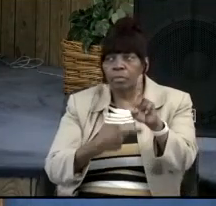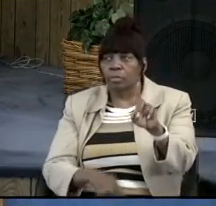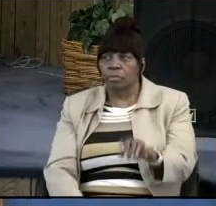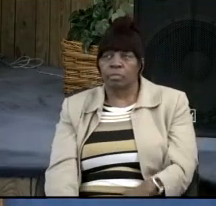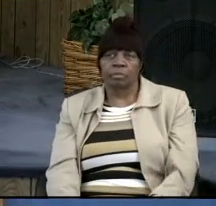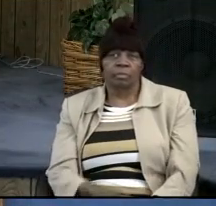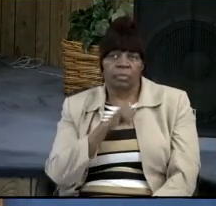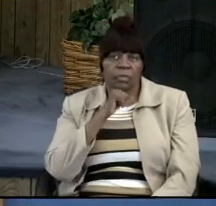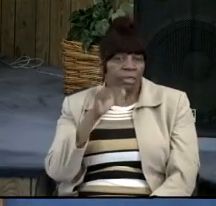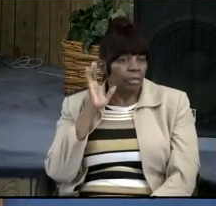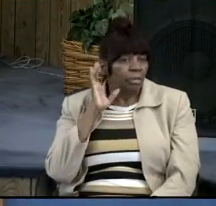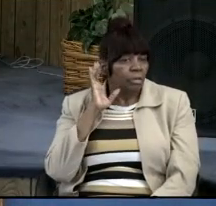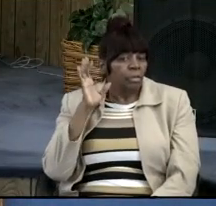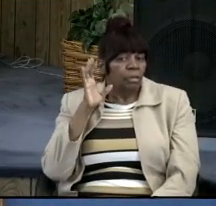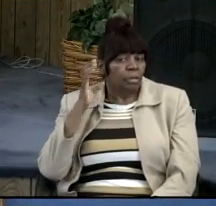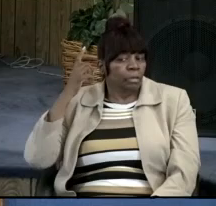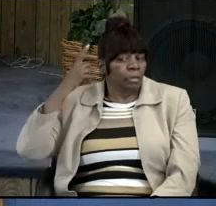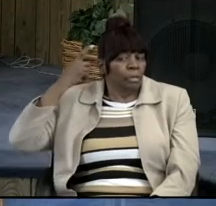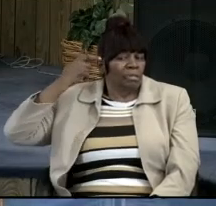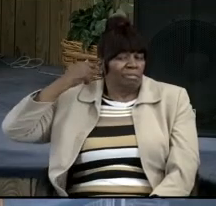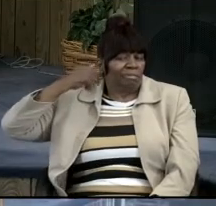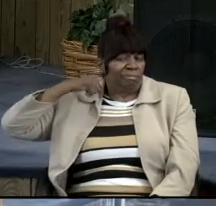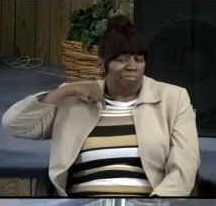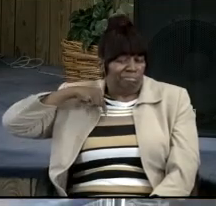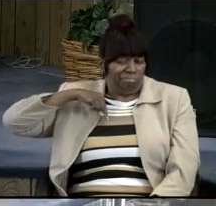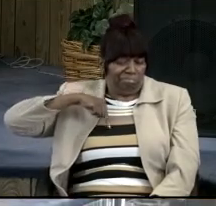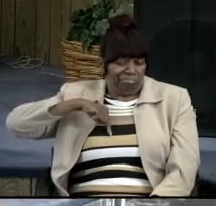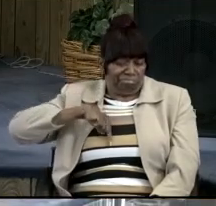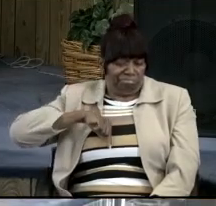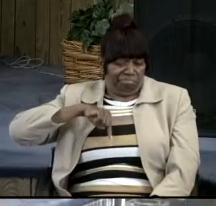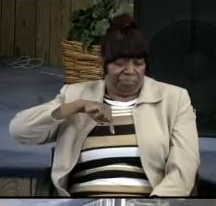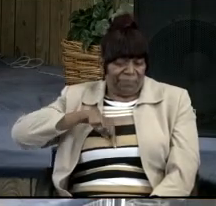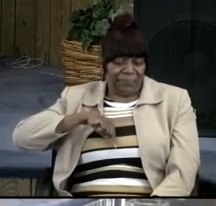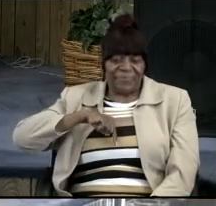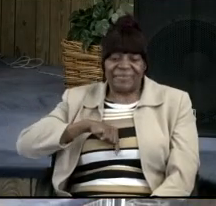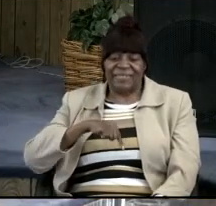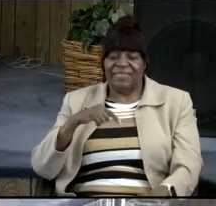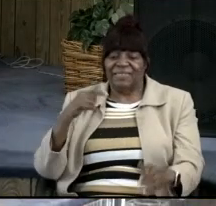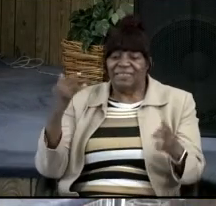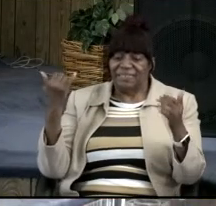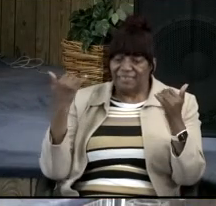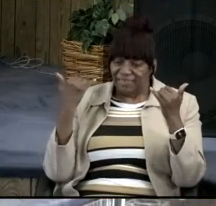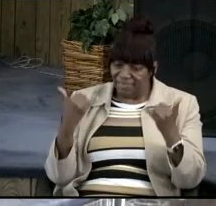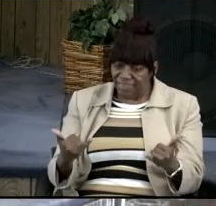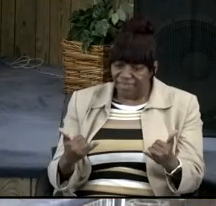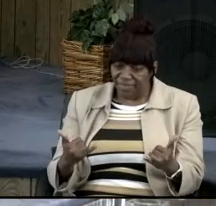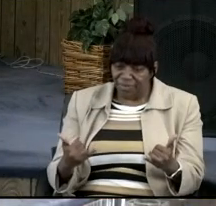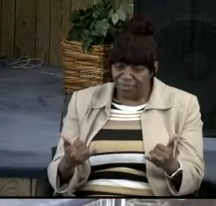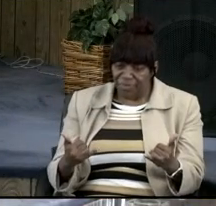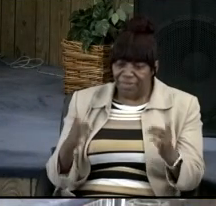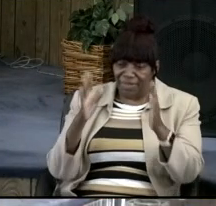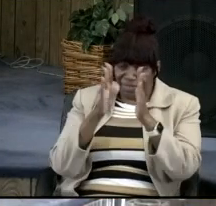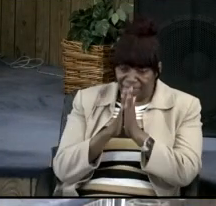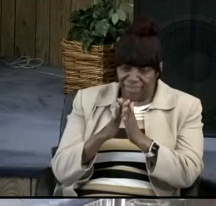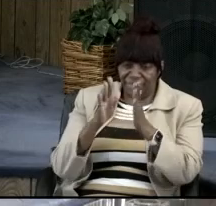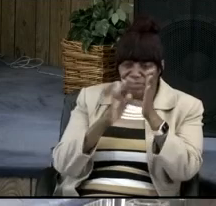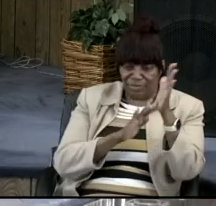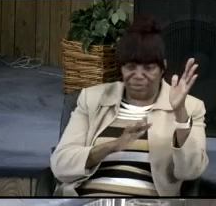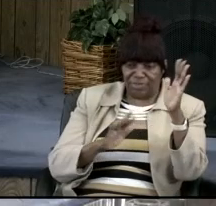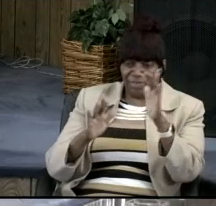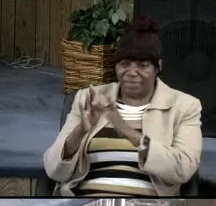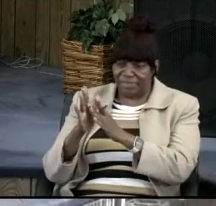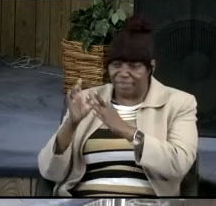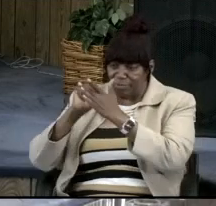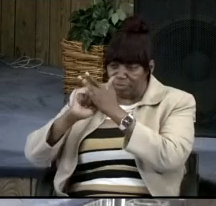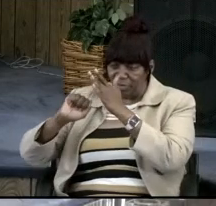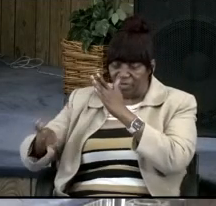Amen. You didn't just hear it, it went in you. And now you're gonna pray to Jesus to try to get it out of you. So